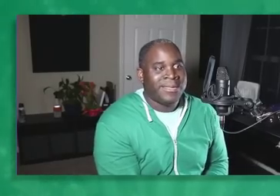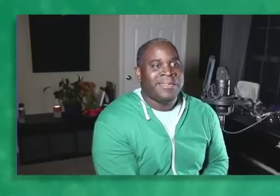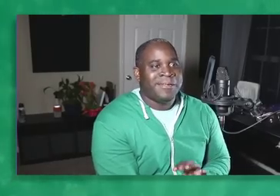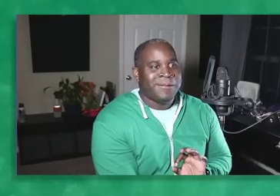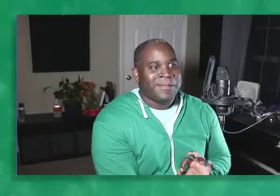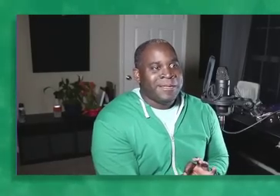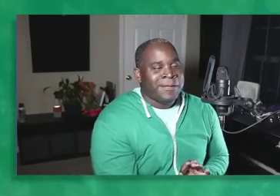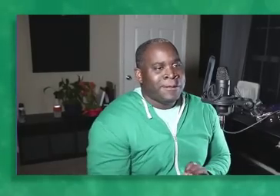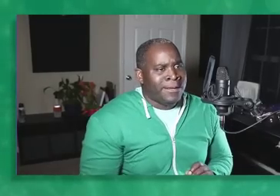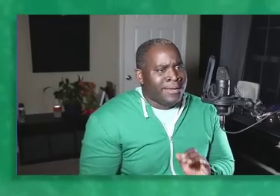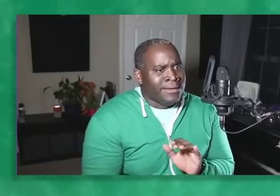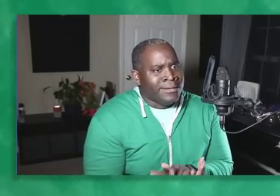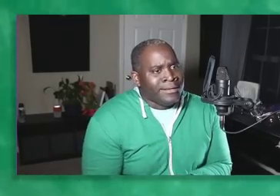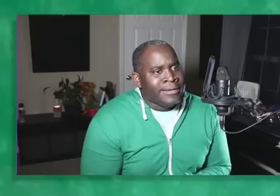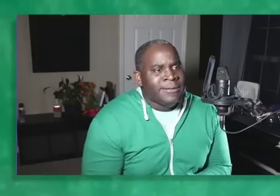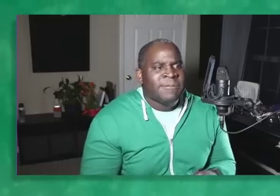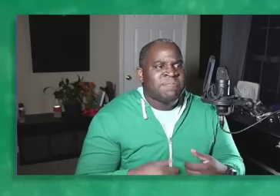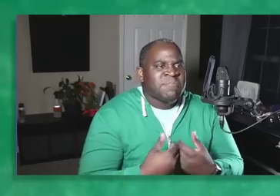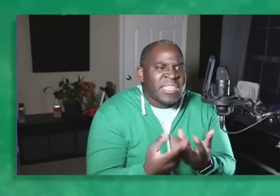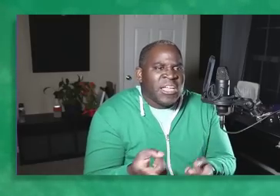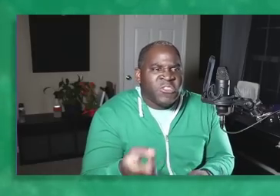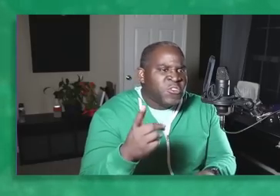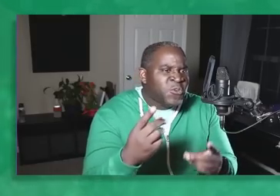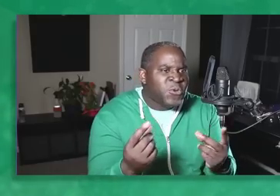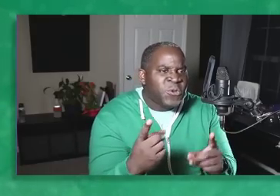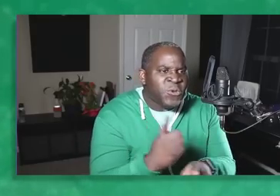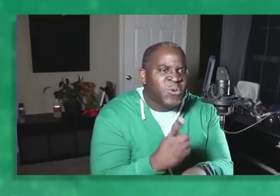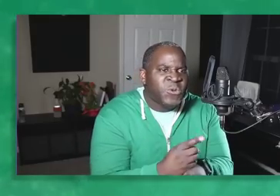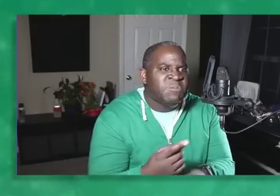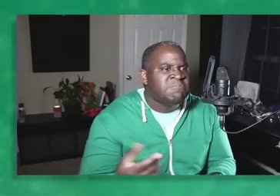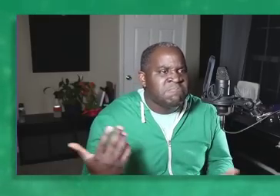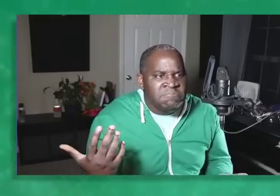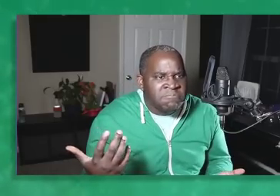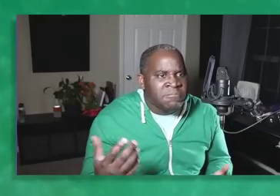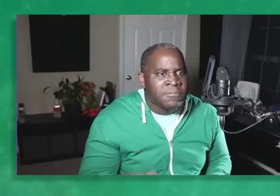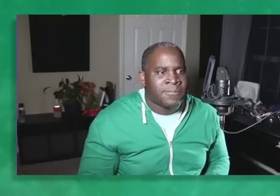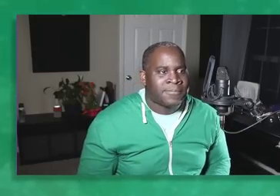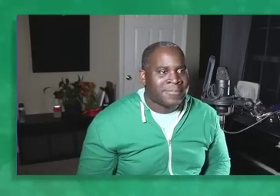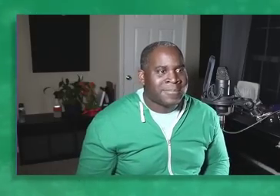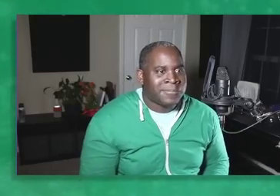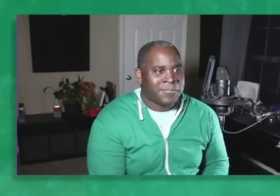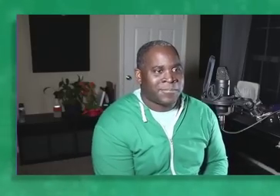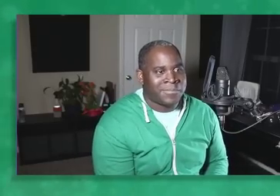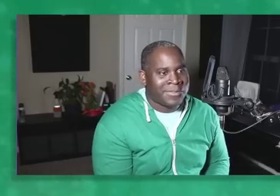much. How did you do it? How did we do what?